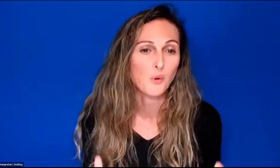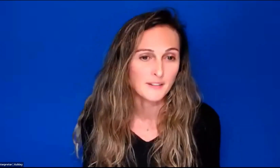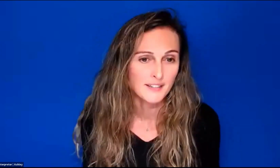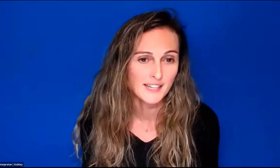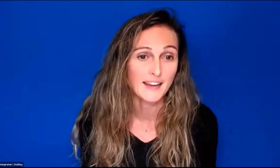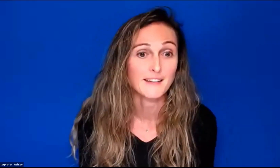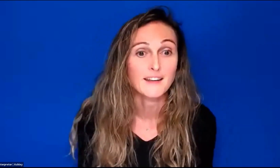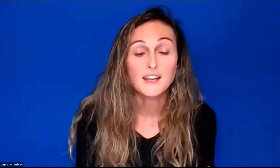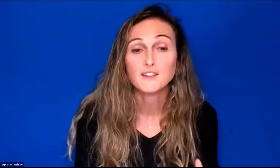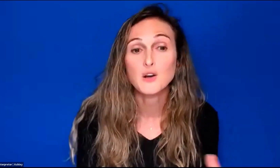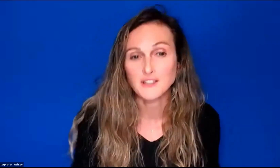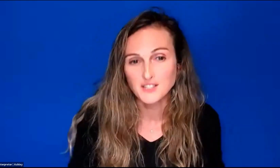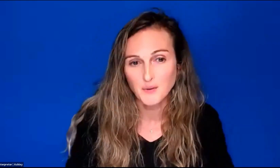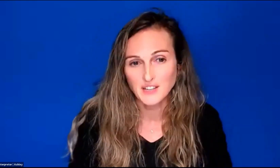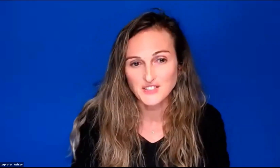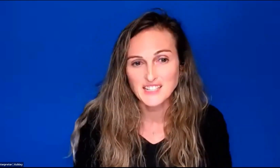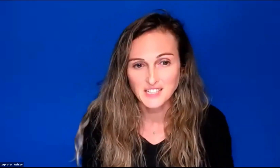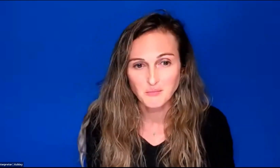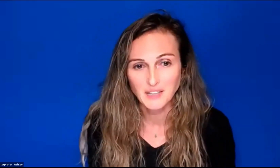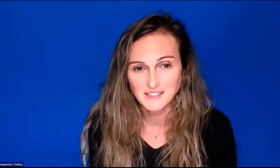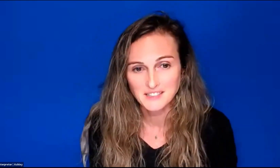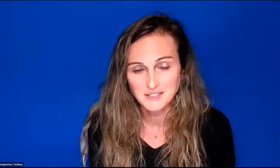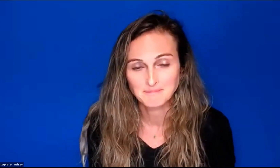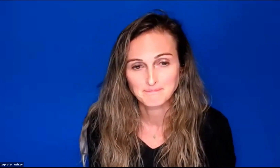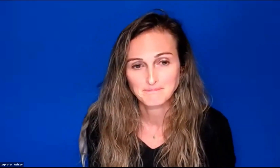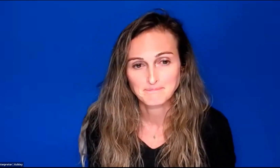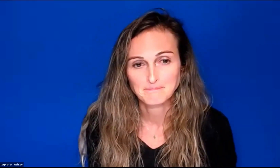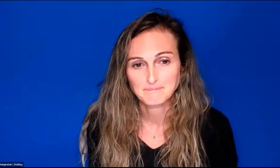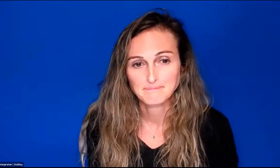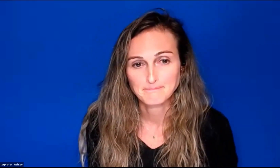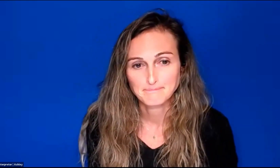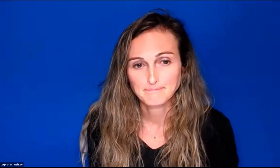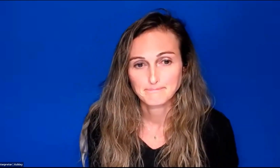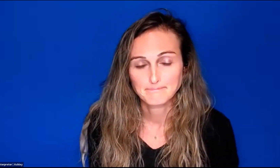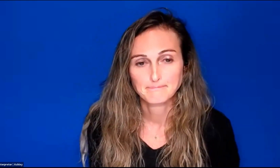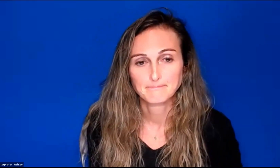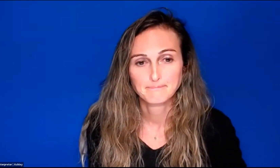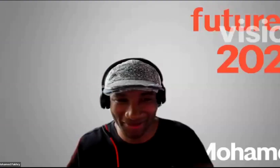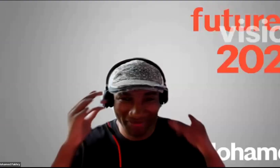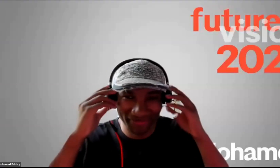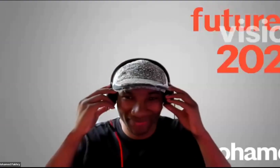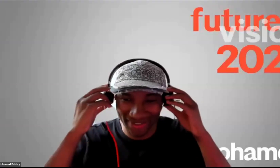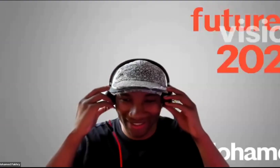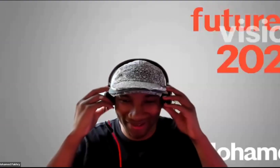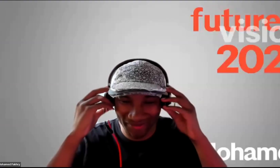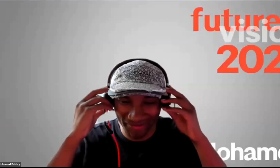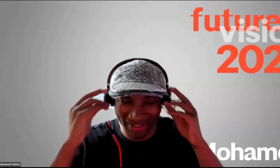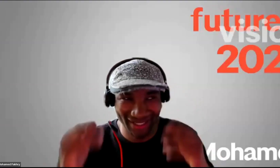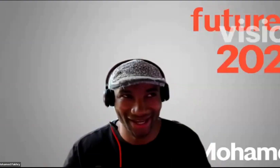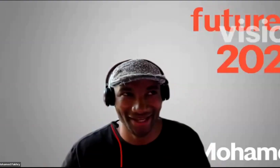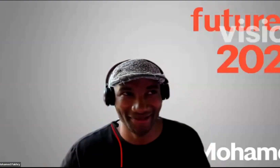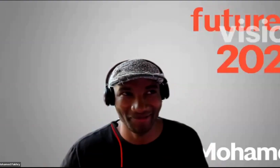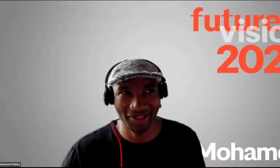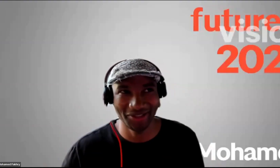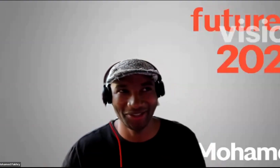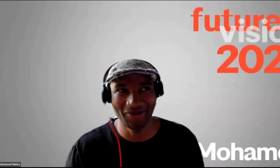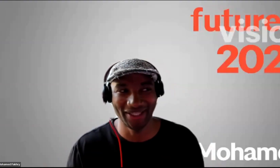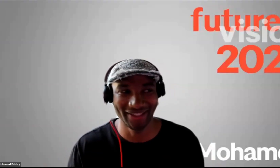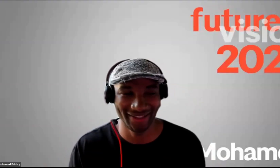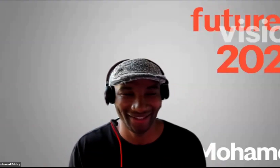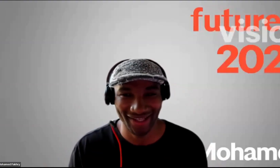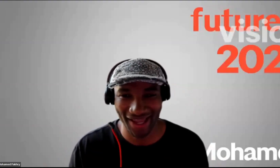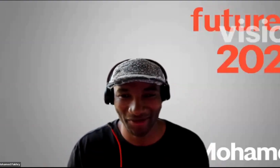and important and noticed when they're seated in places. That's awesome. I